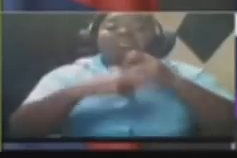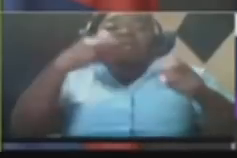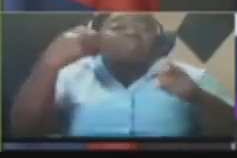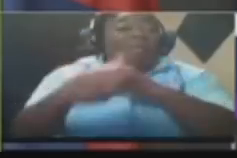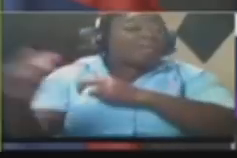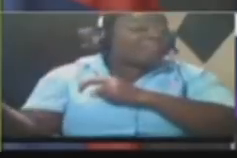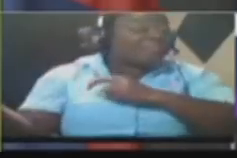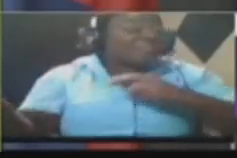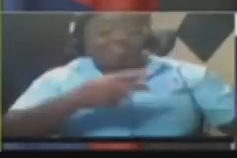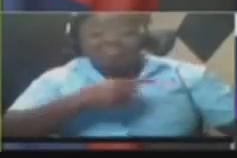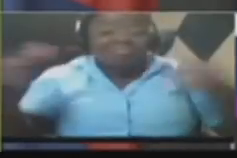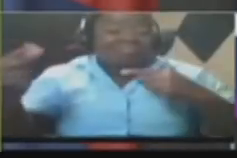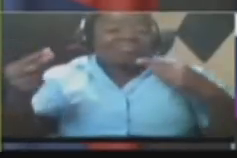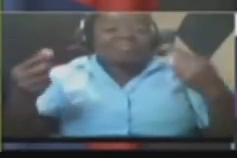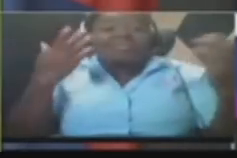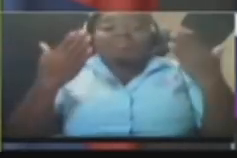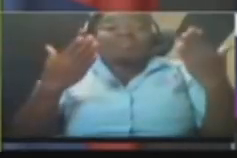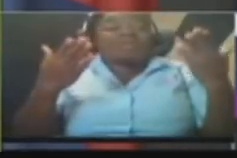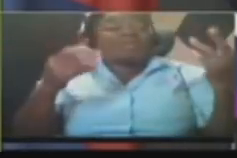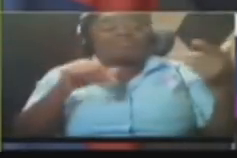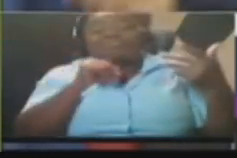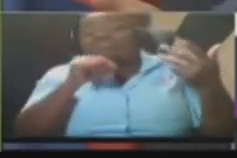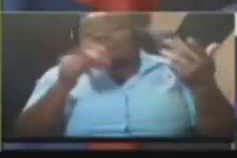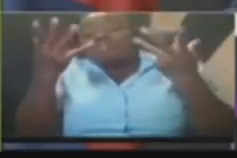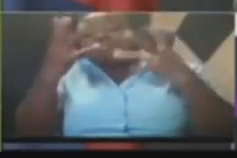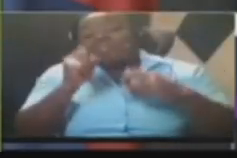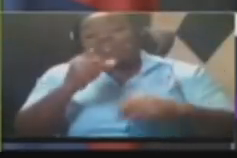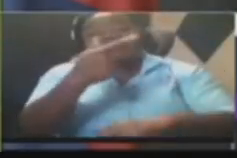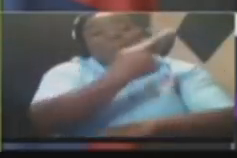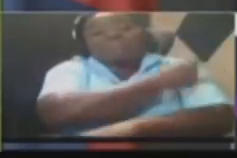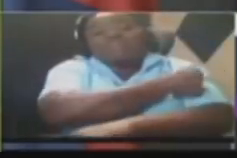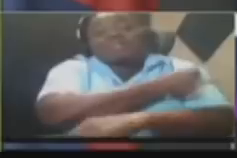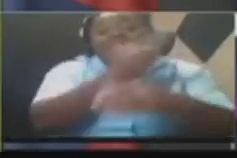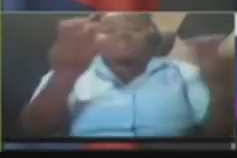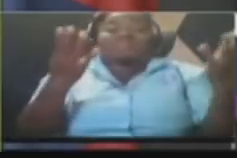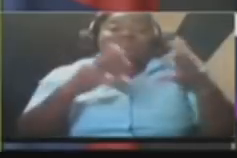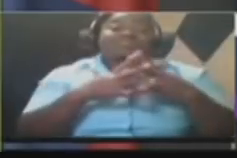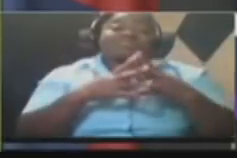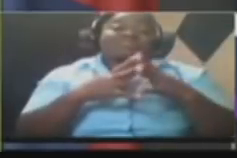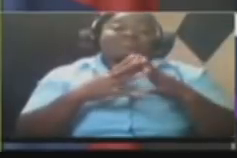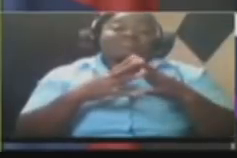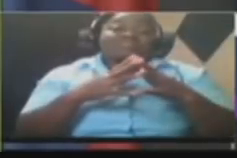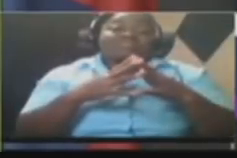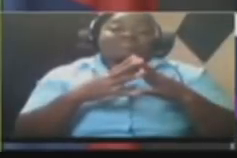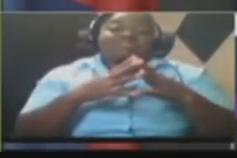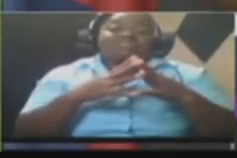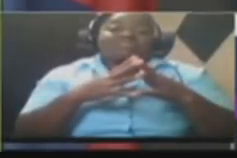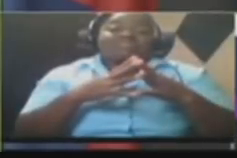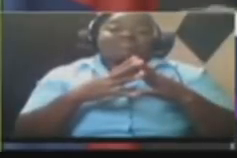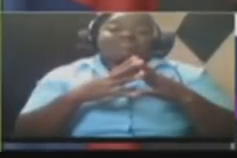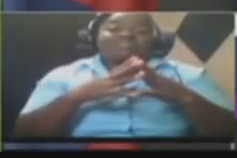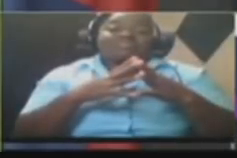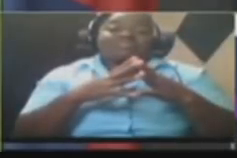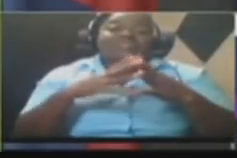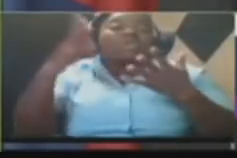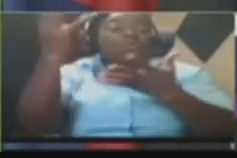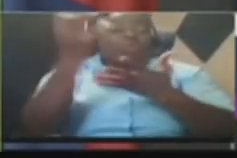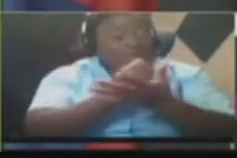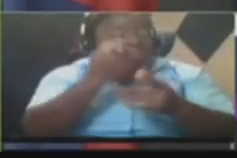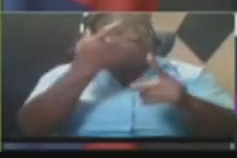could or might have affected what we have been planning, because our vaccines from Africa were coming from South